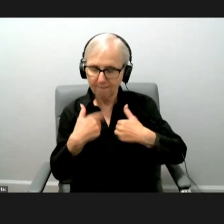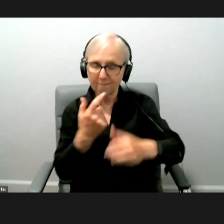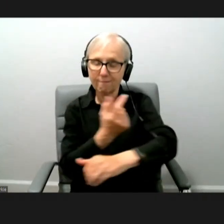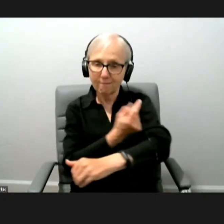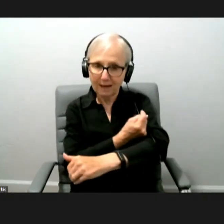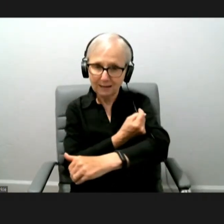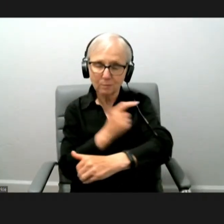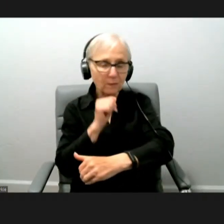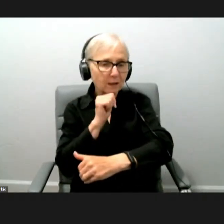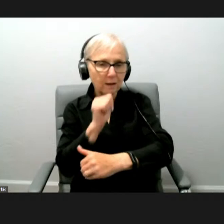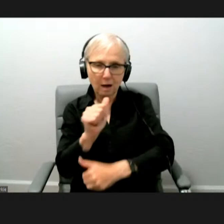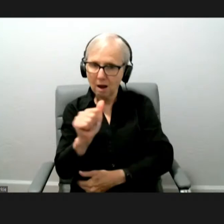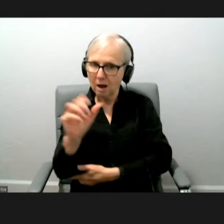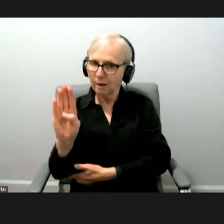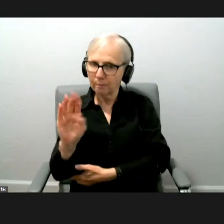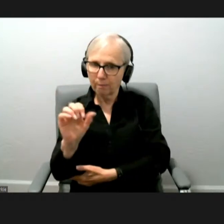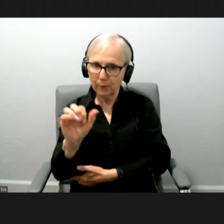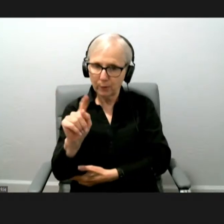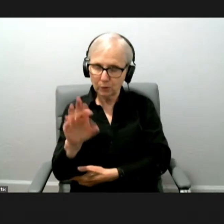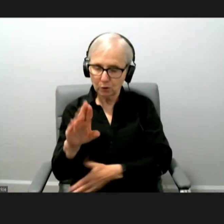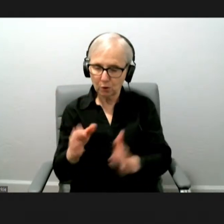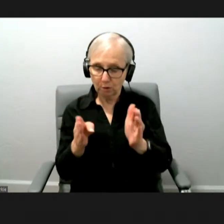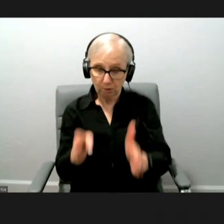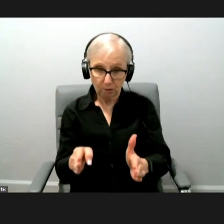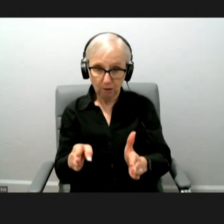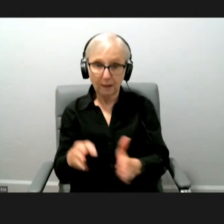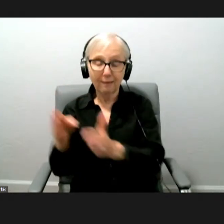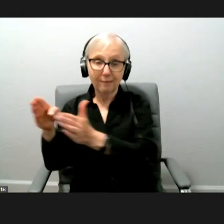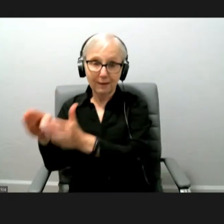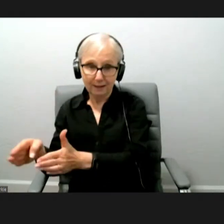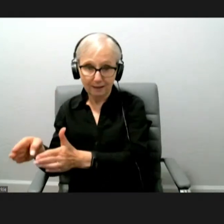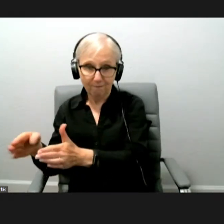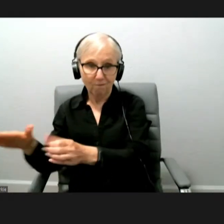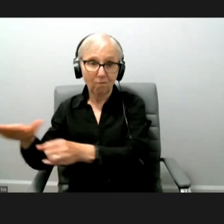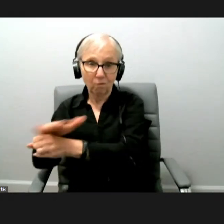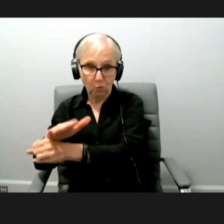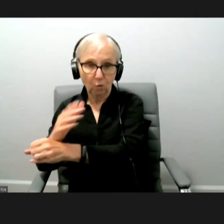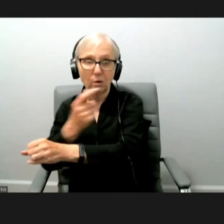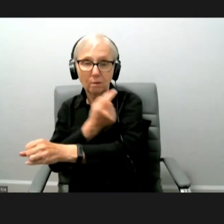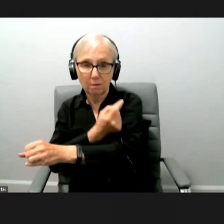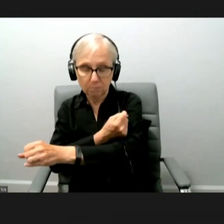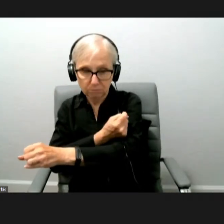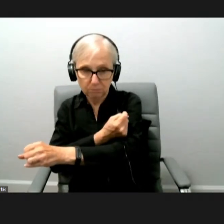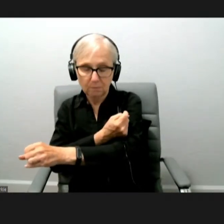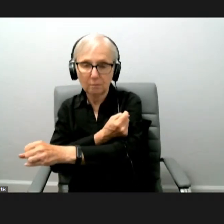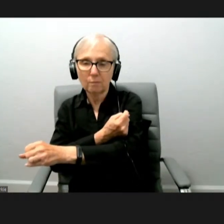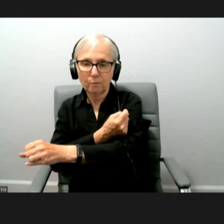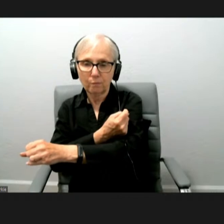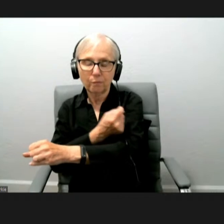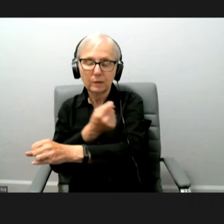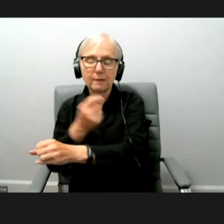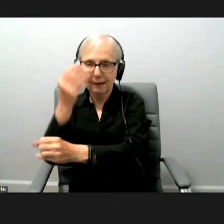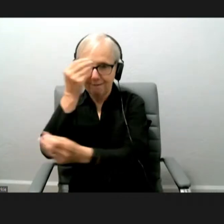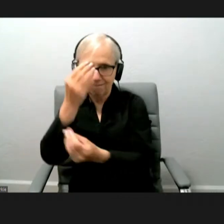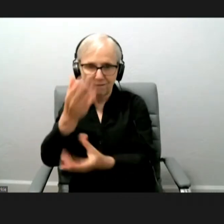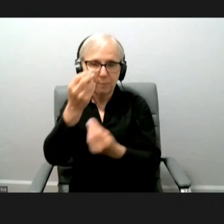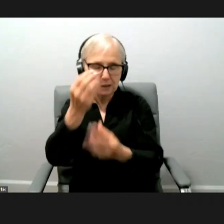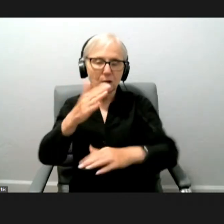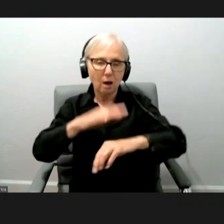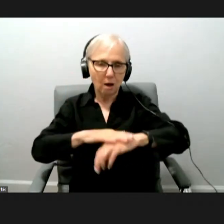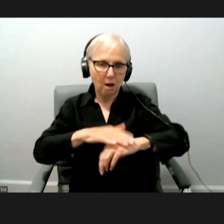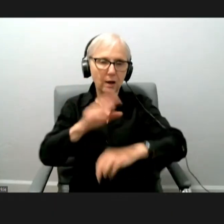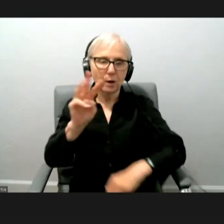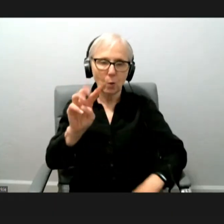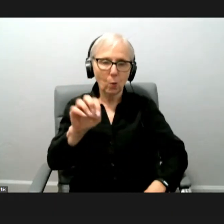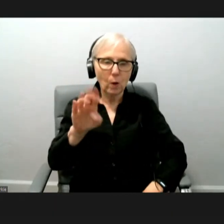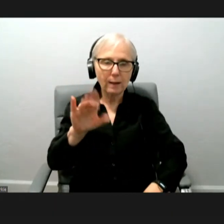but have not received a booster, and then individuals who are fully up to date and have received that booster. So that information is available on our